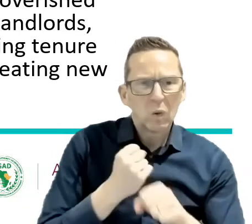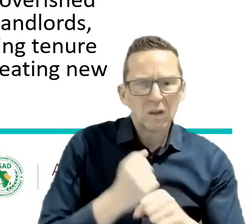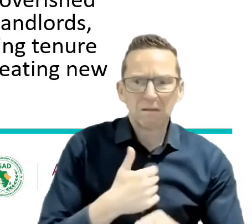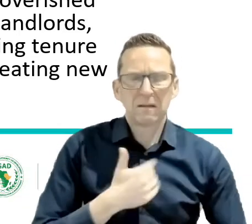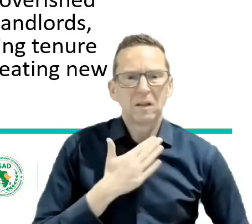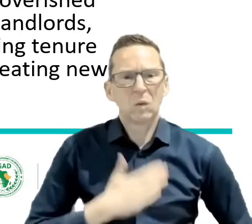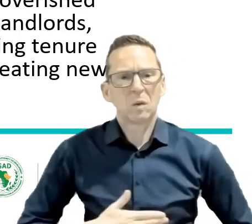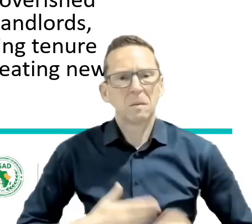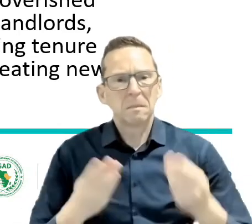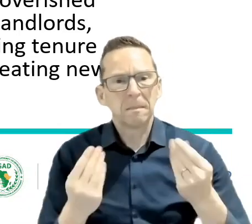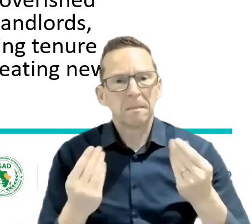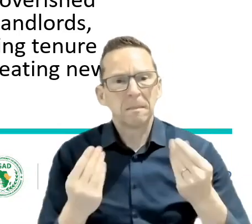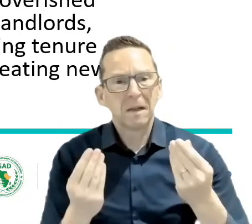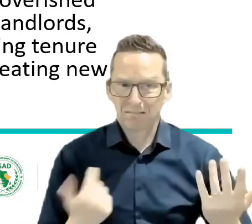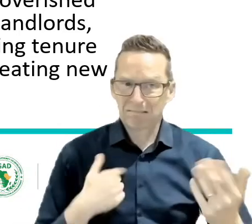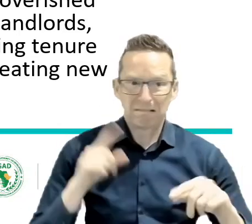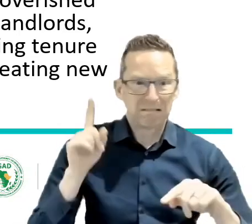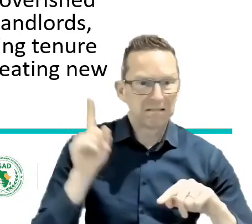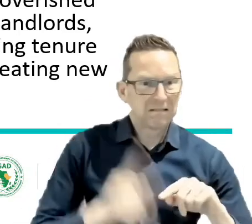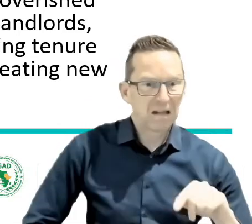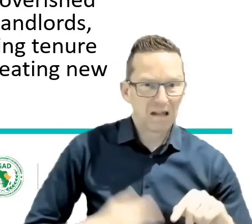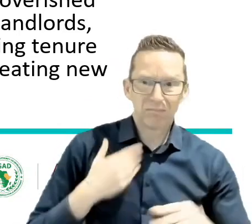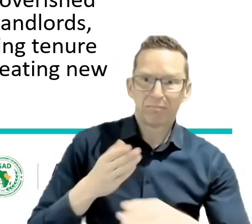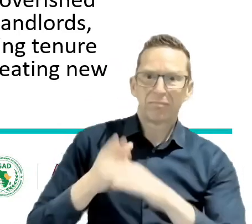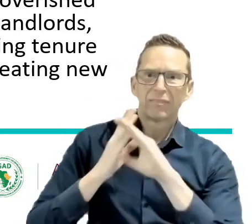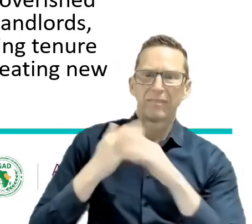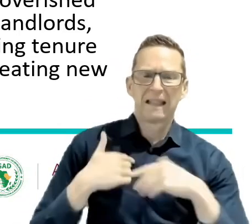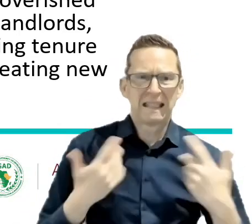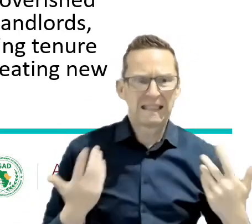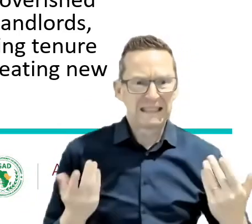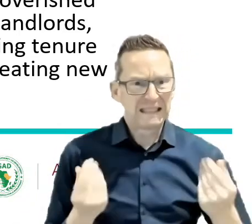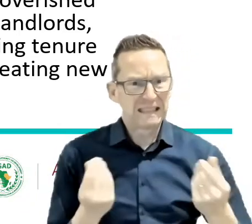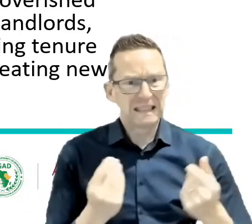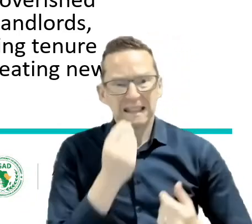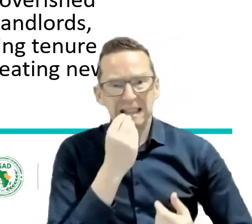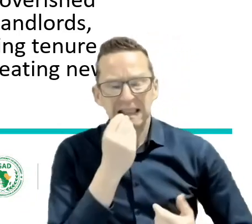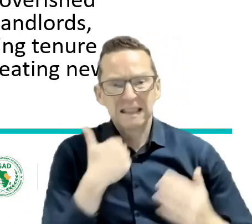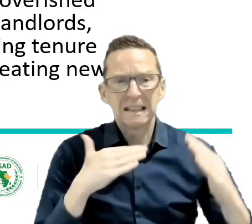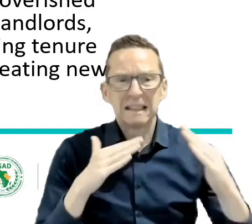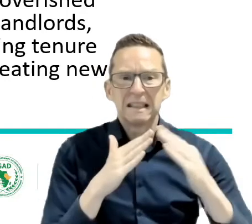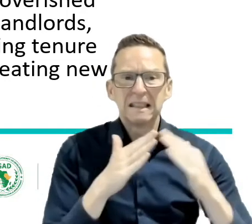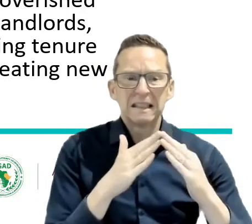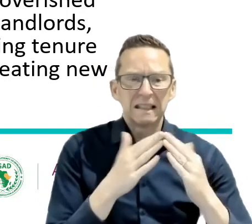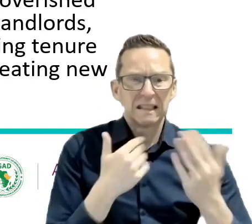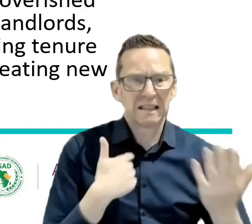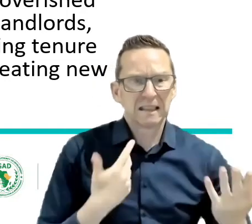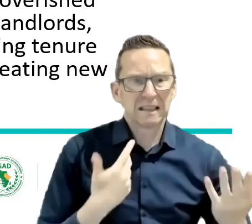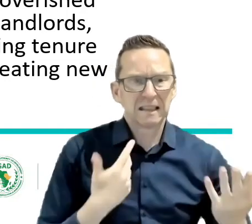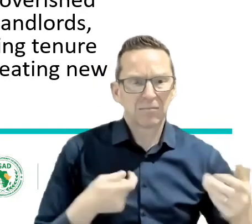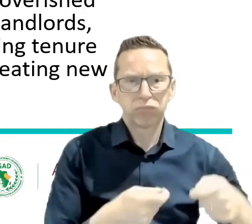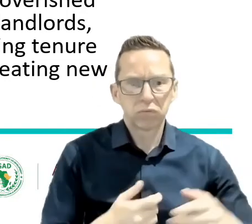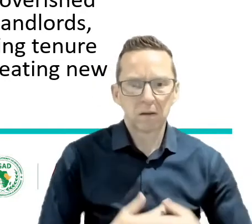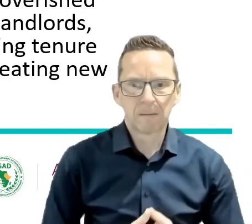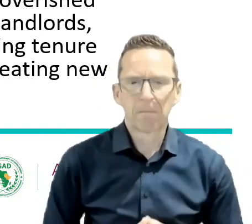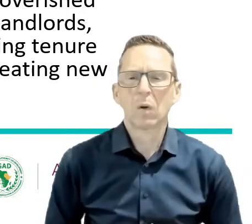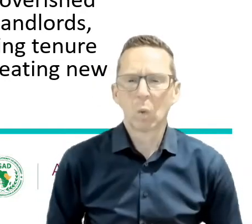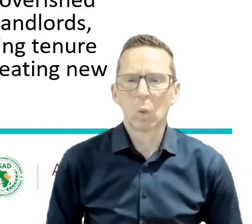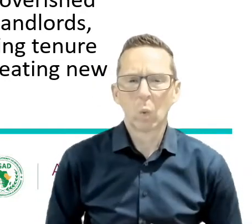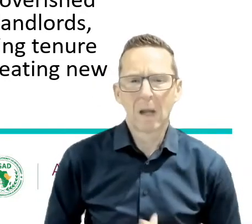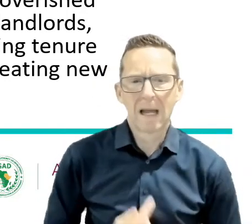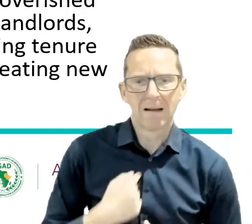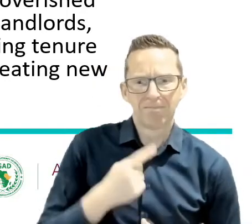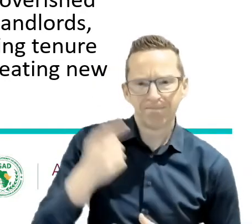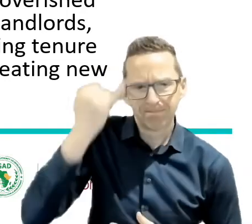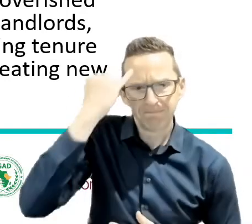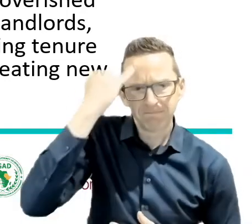relief, but a combination of entrepreneurial, informal landlords, opportunistic groupings, and regulations that sought to secure